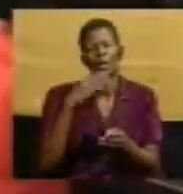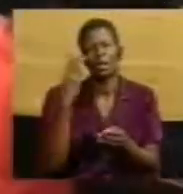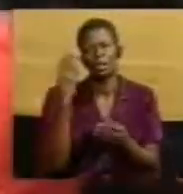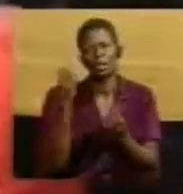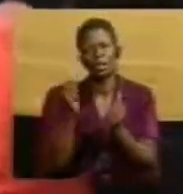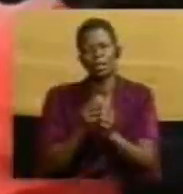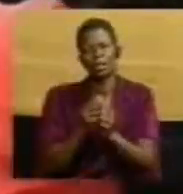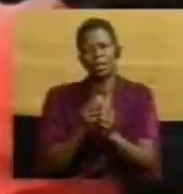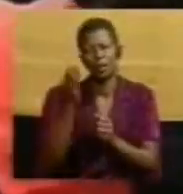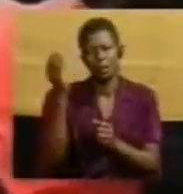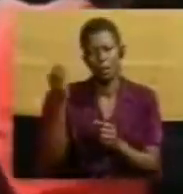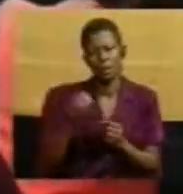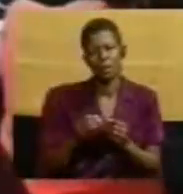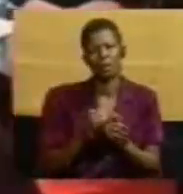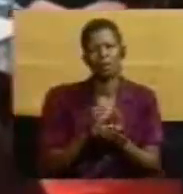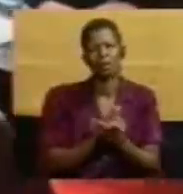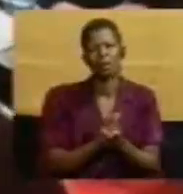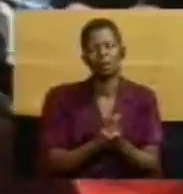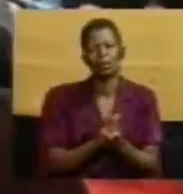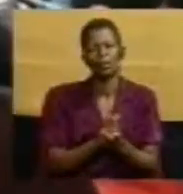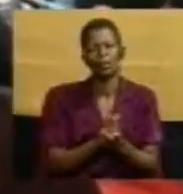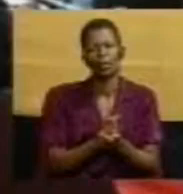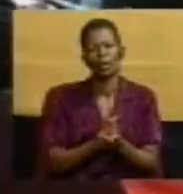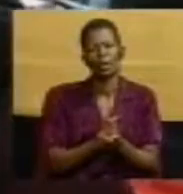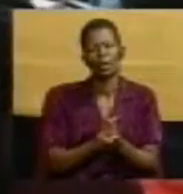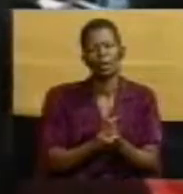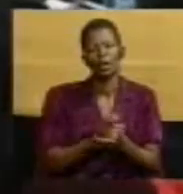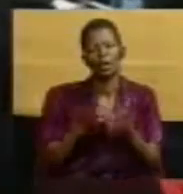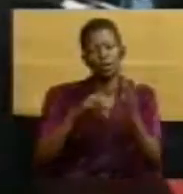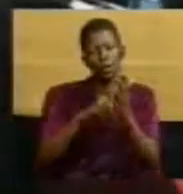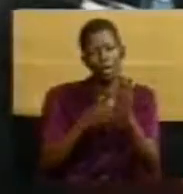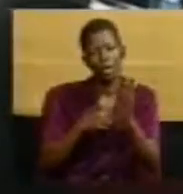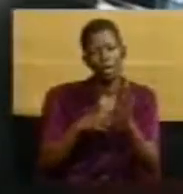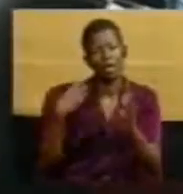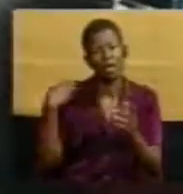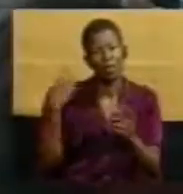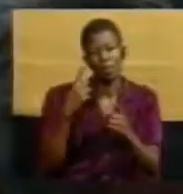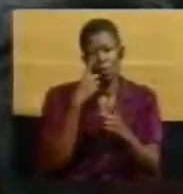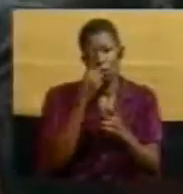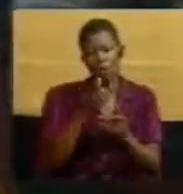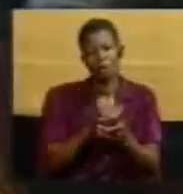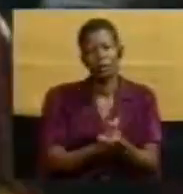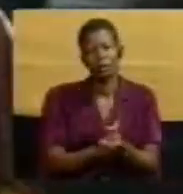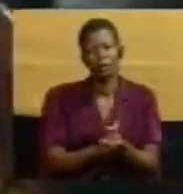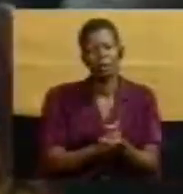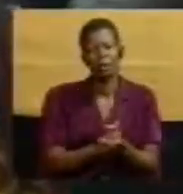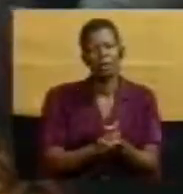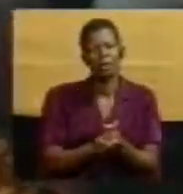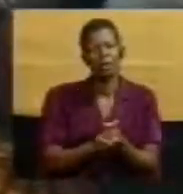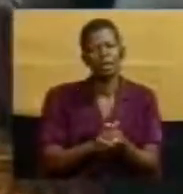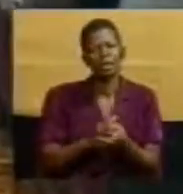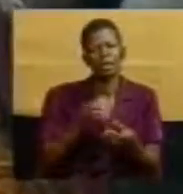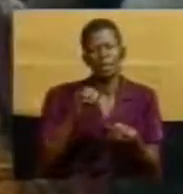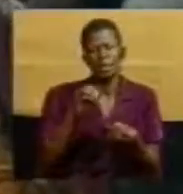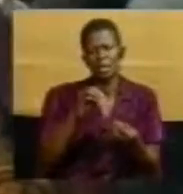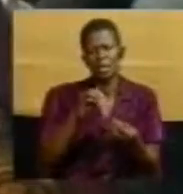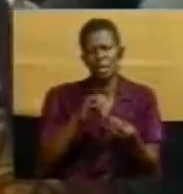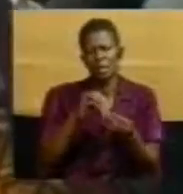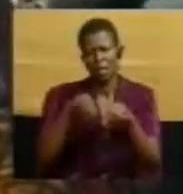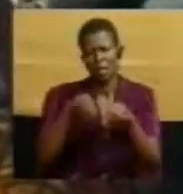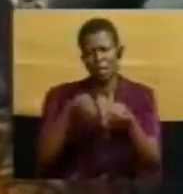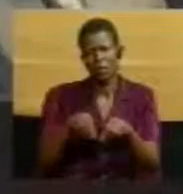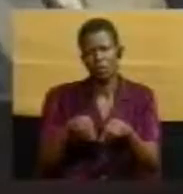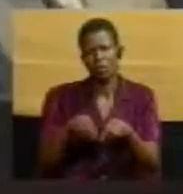revenues. So it is the intention of government to make sure that what has been contained in this